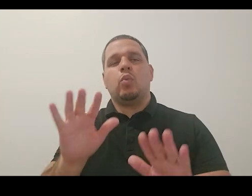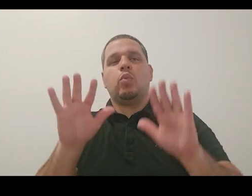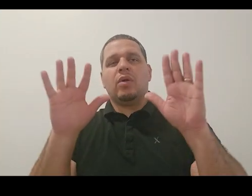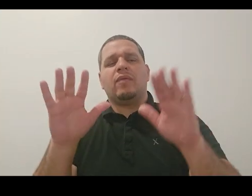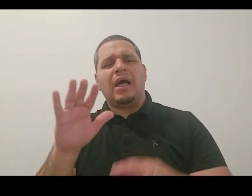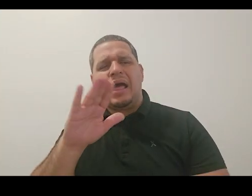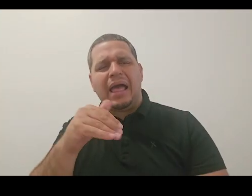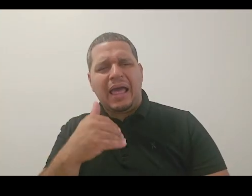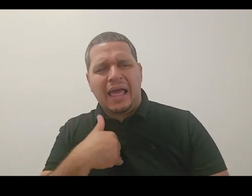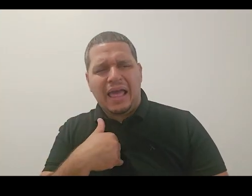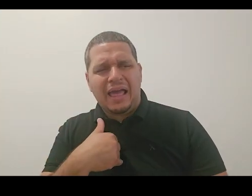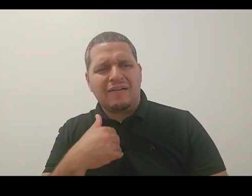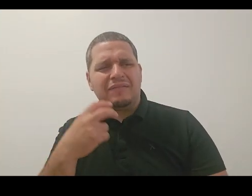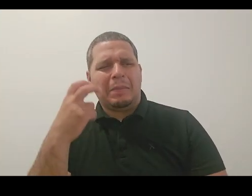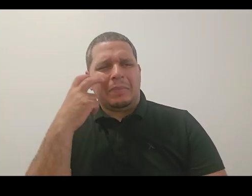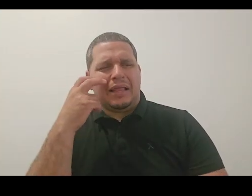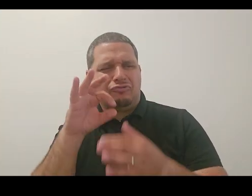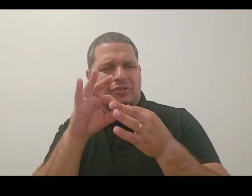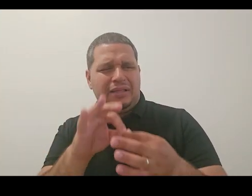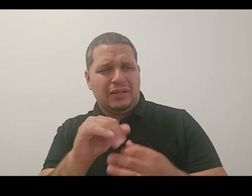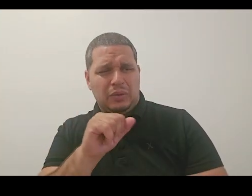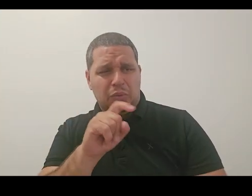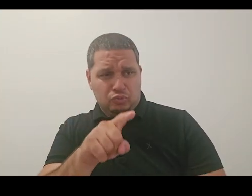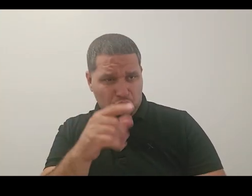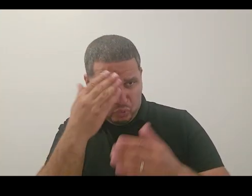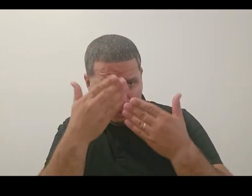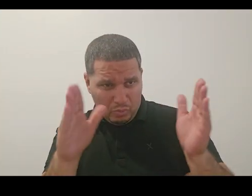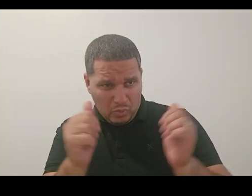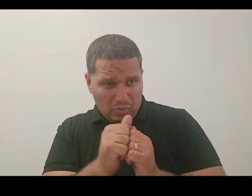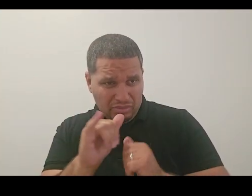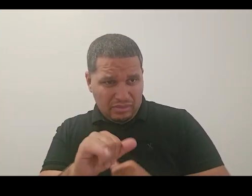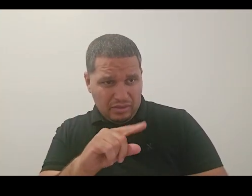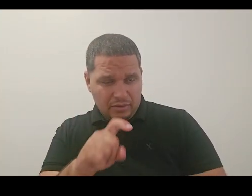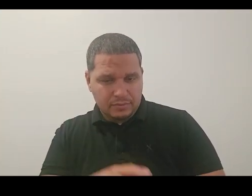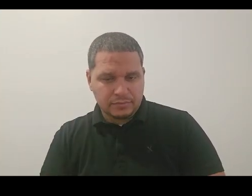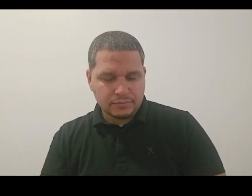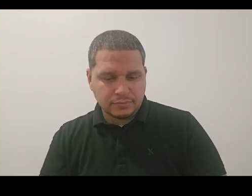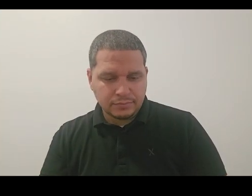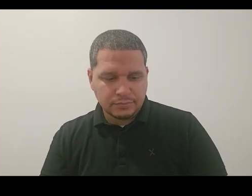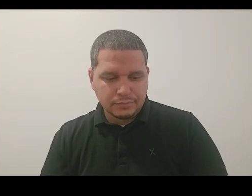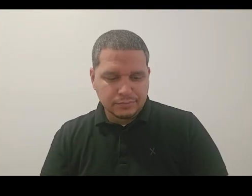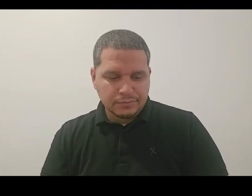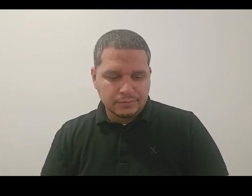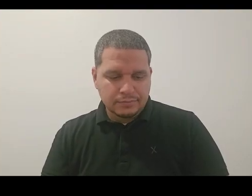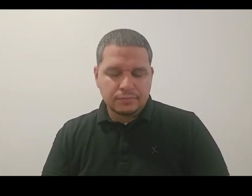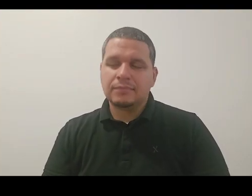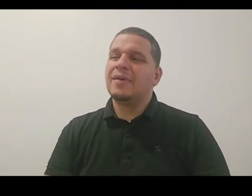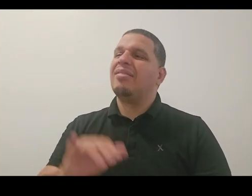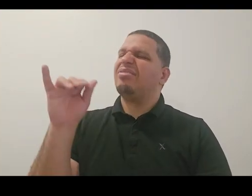it's always wonderful to just ask, like, I do have a blindness question. Are you open to that?